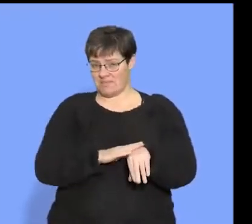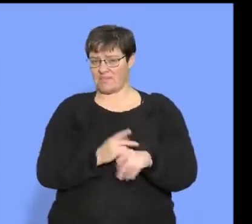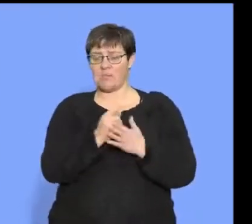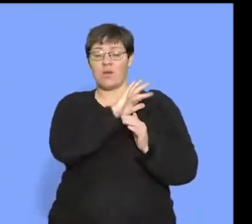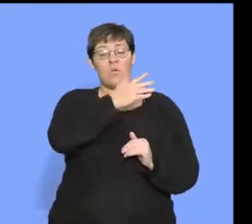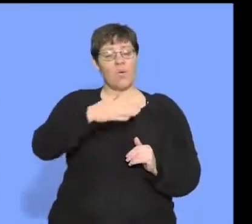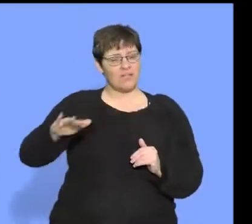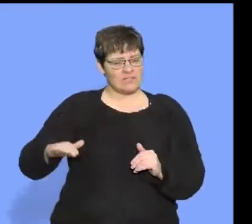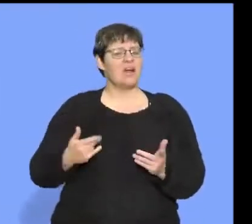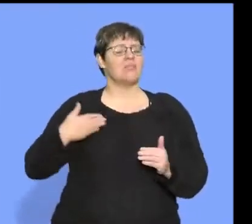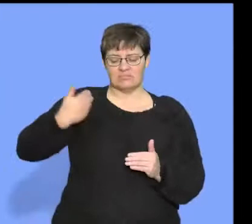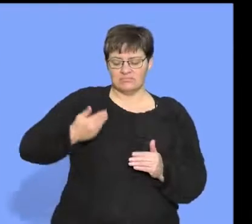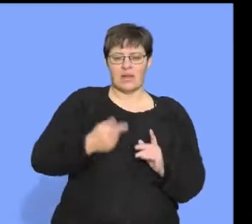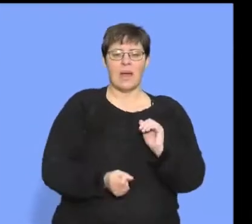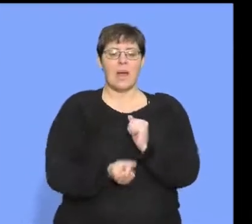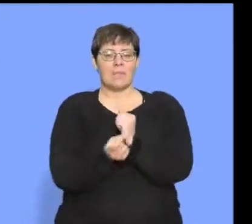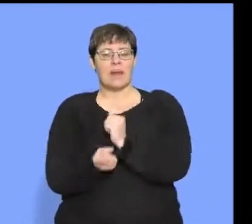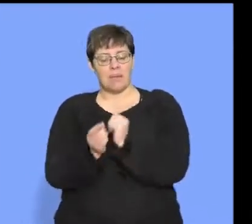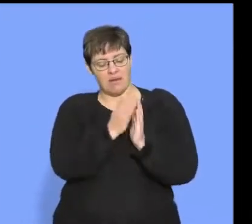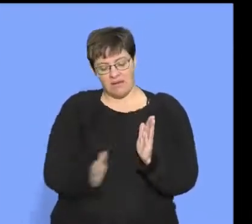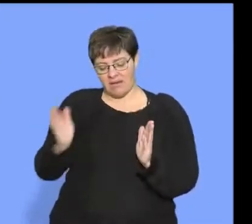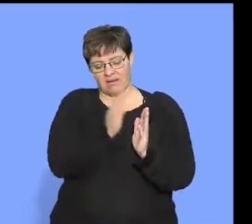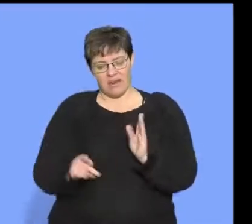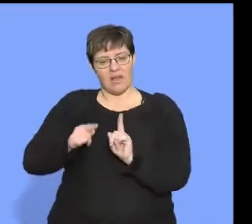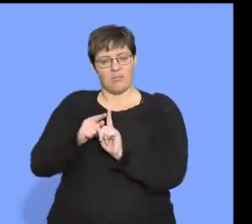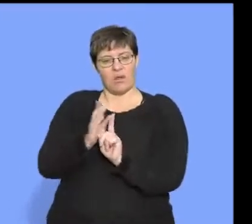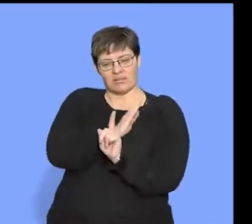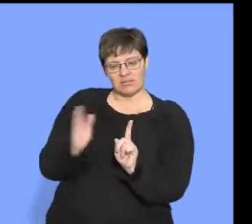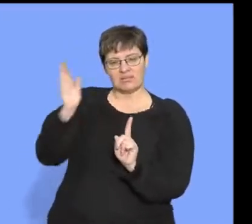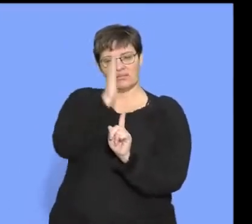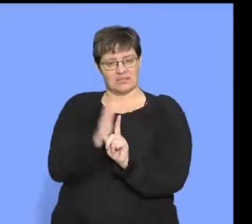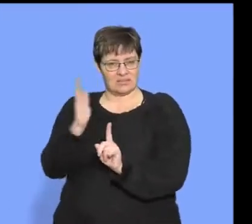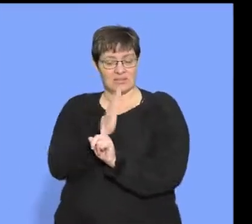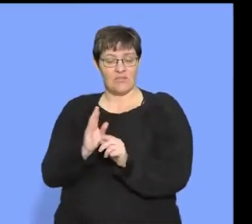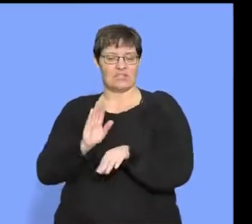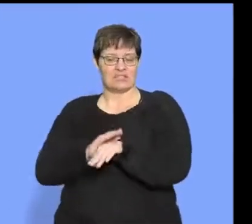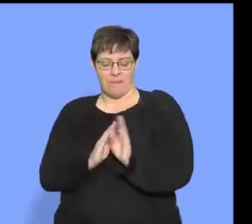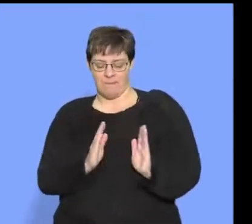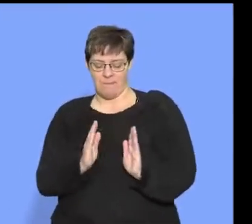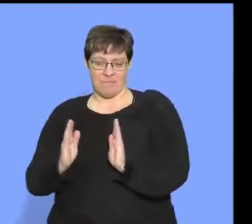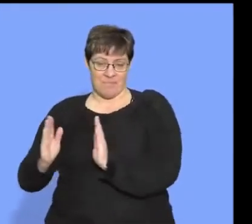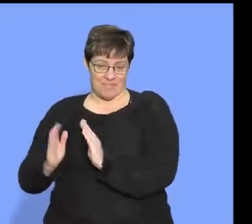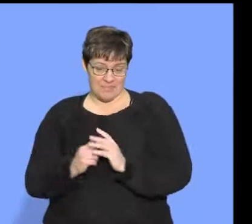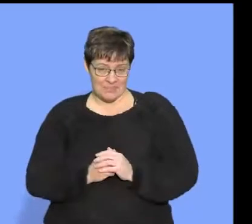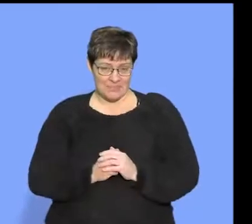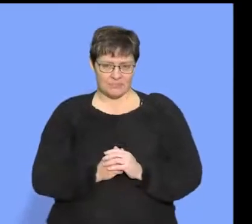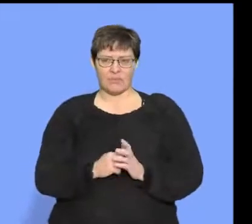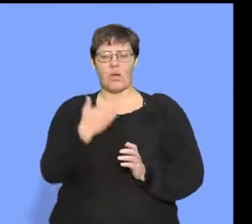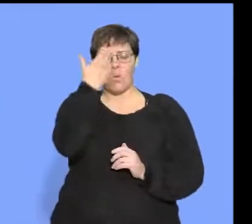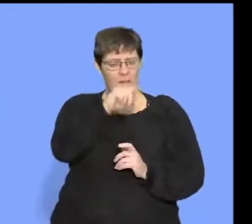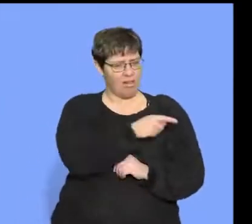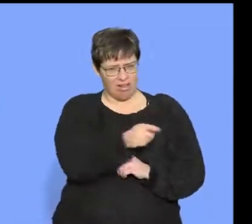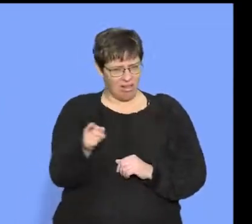In the case of waves, it's how often a wave front passes a particular point in the medium per unit time. We also